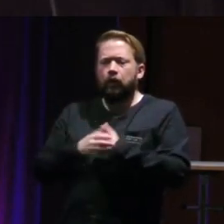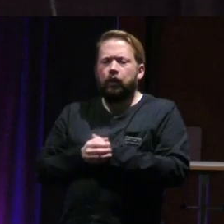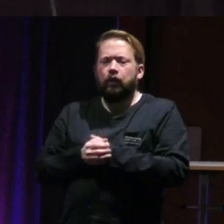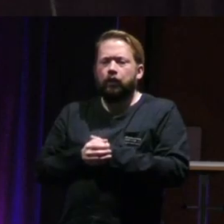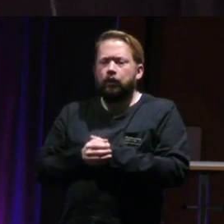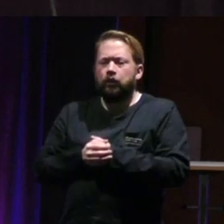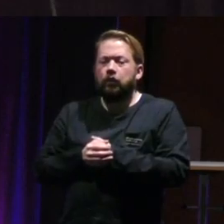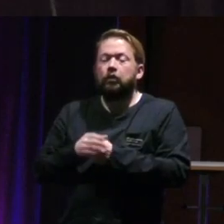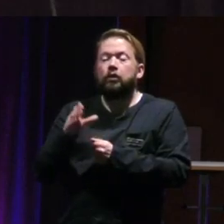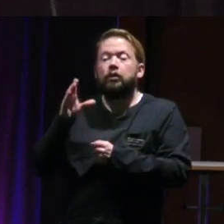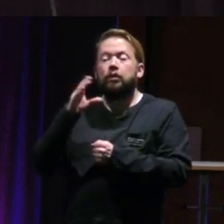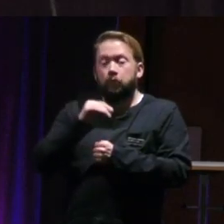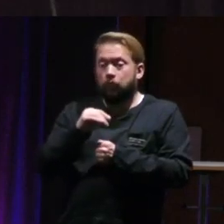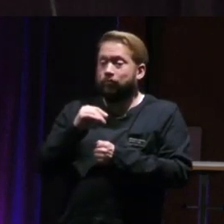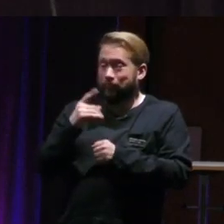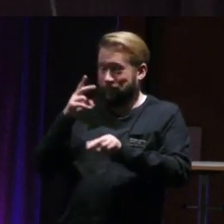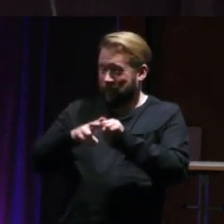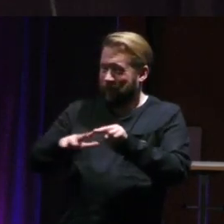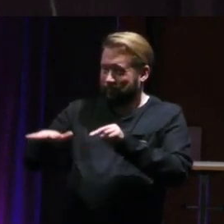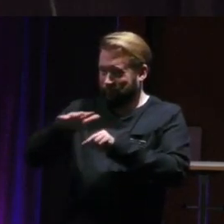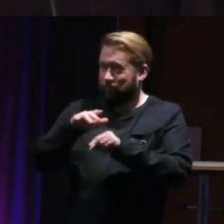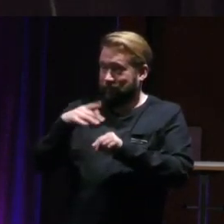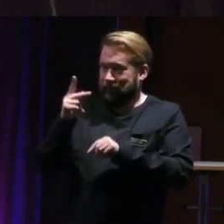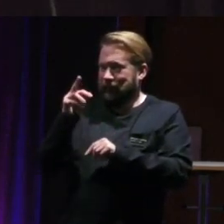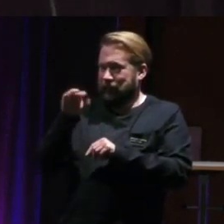this is like Crimea.